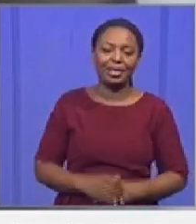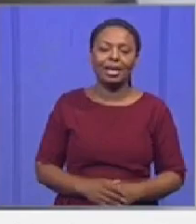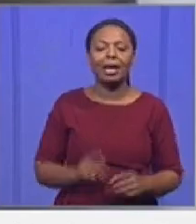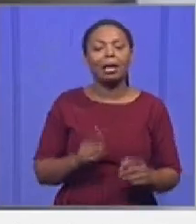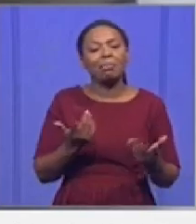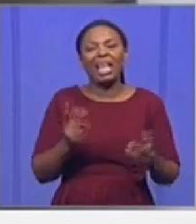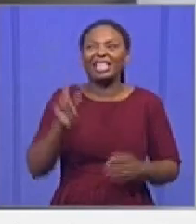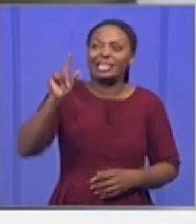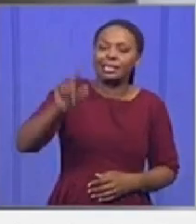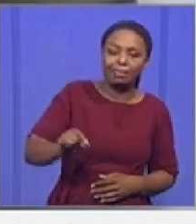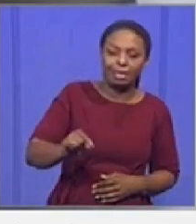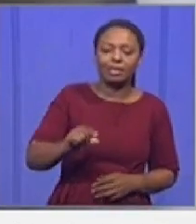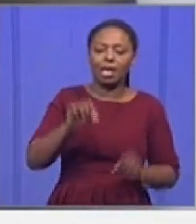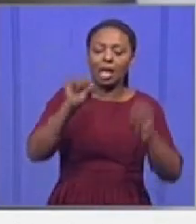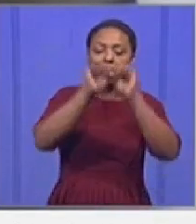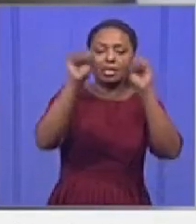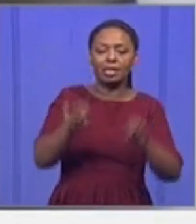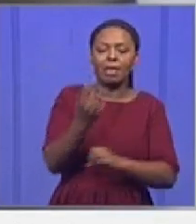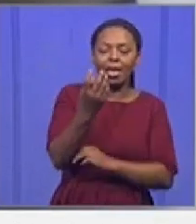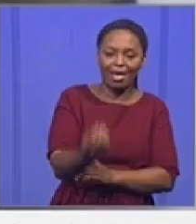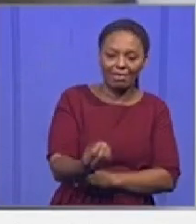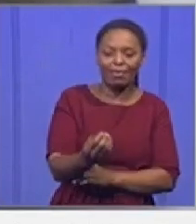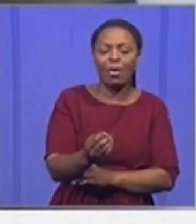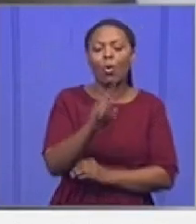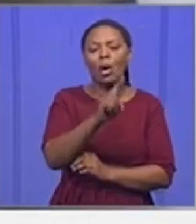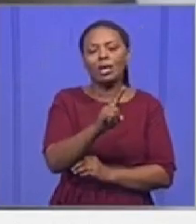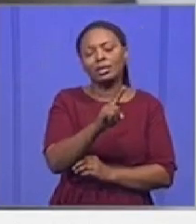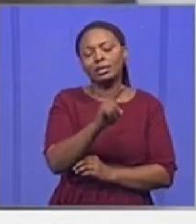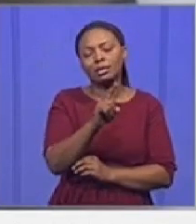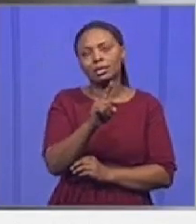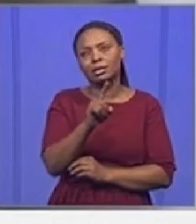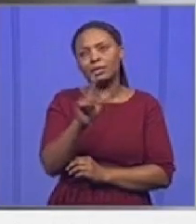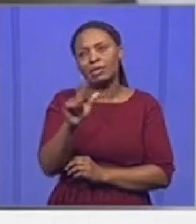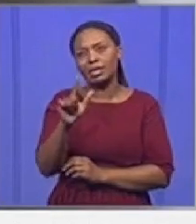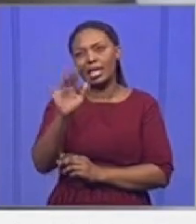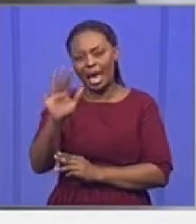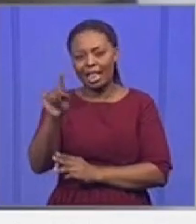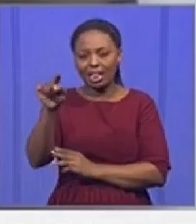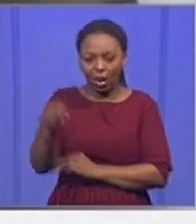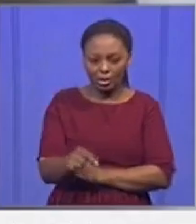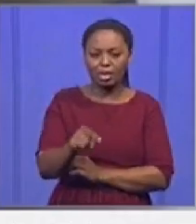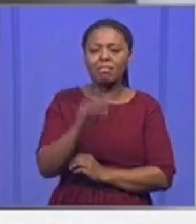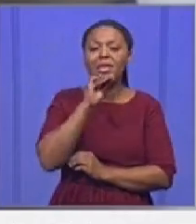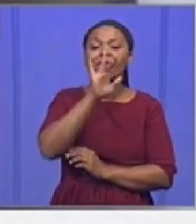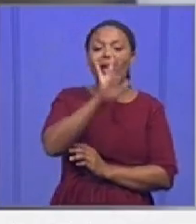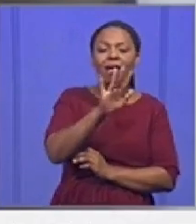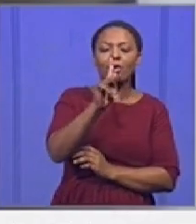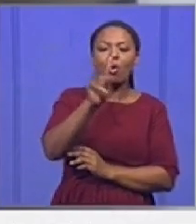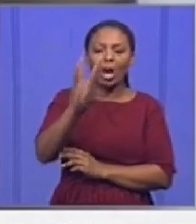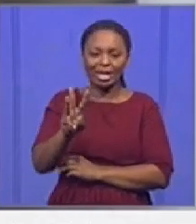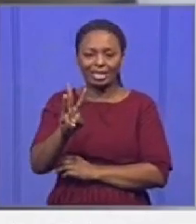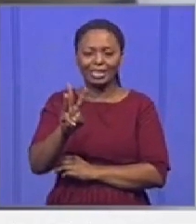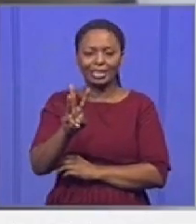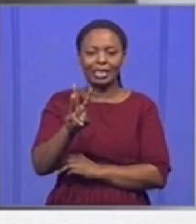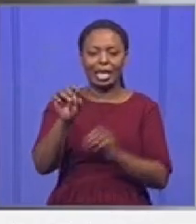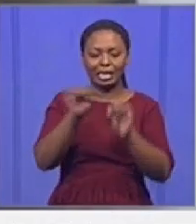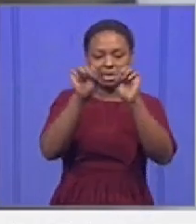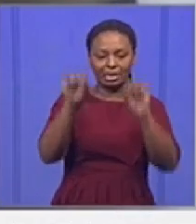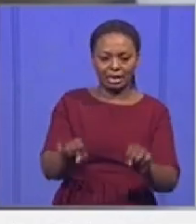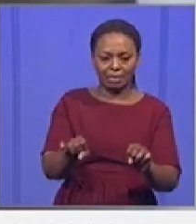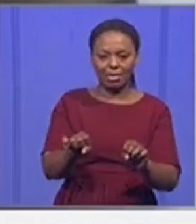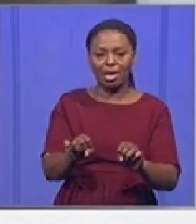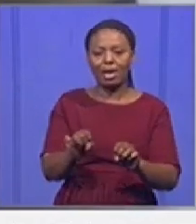cheapest system that we have, it's 179,000, of which is a 5 kilowatt system with a 5 kilowatt battery. That,